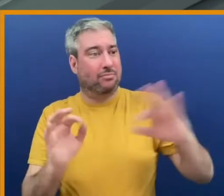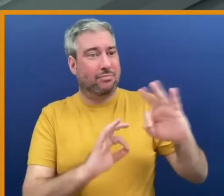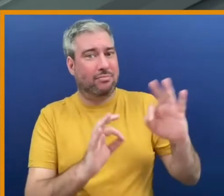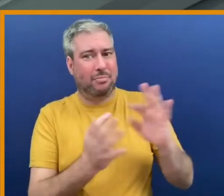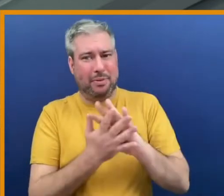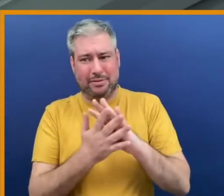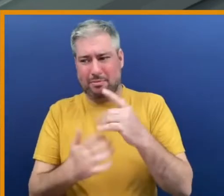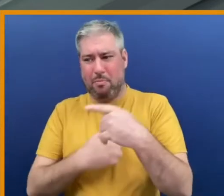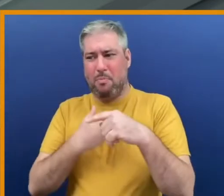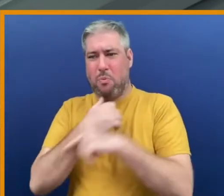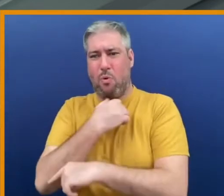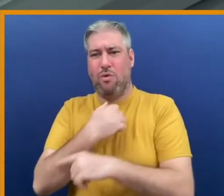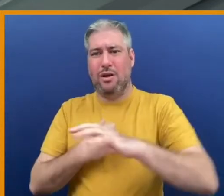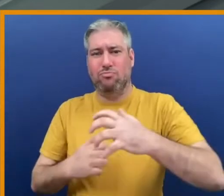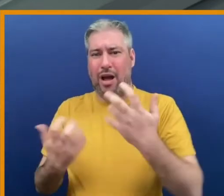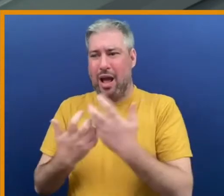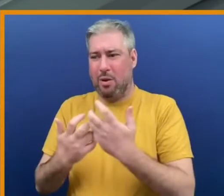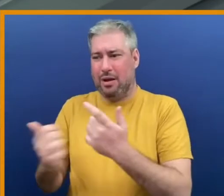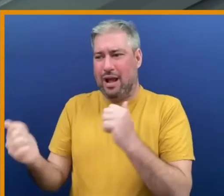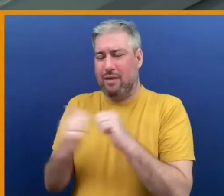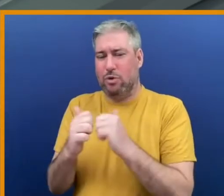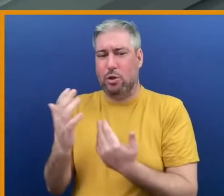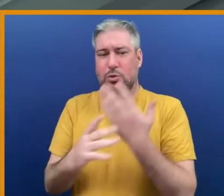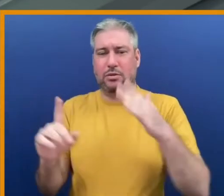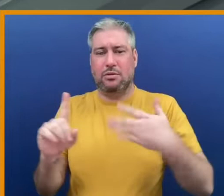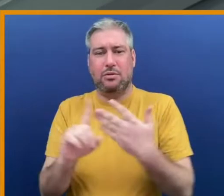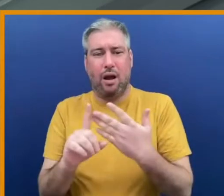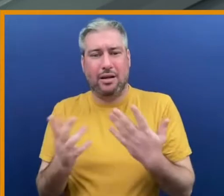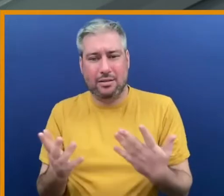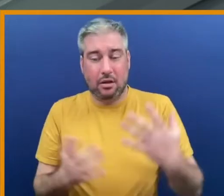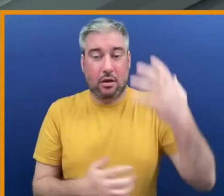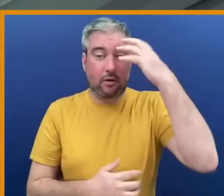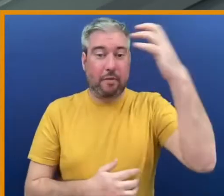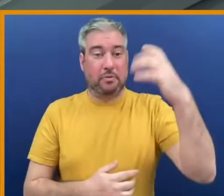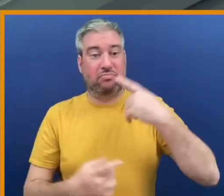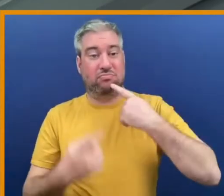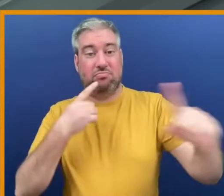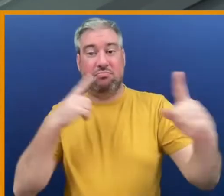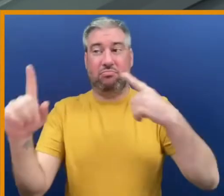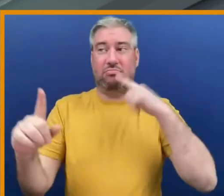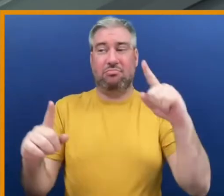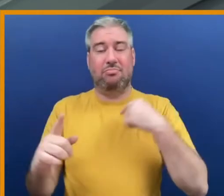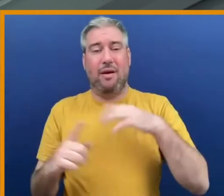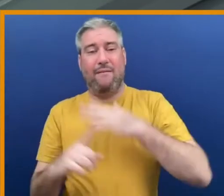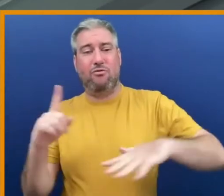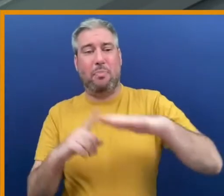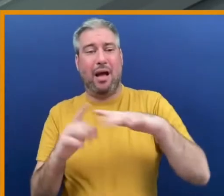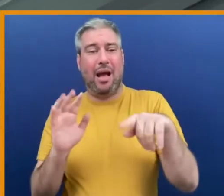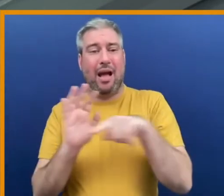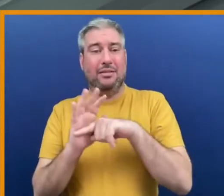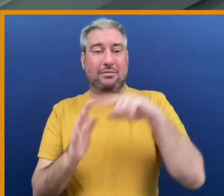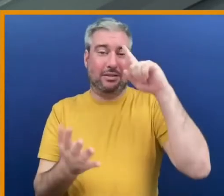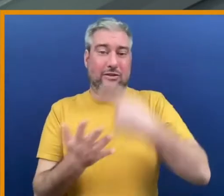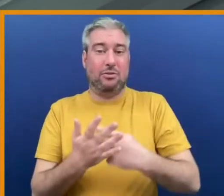recent decisions to allow the use of bee-harming pesticides and insufficiently strong policies to tackle sewage fouling our streams and